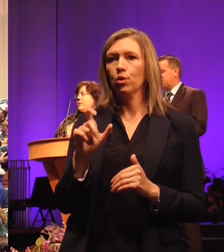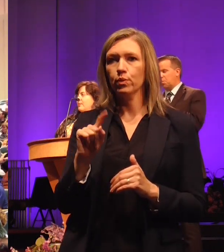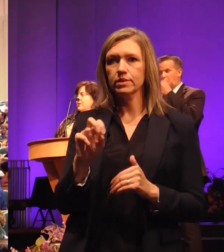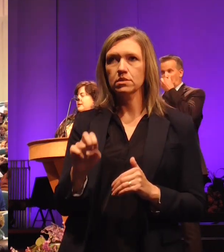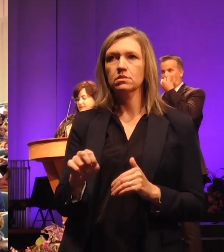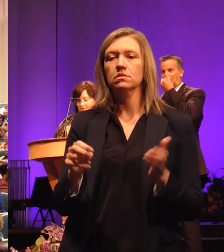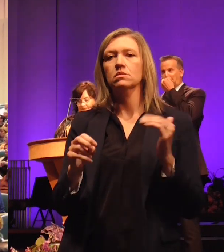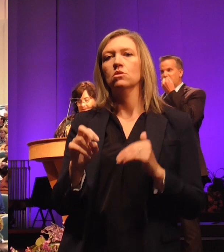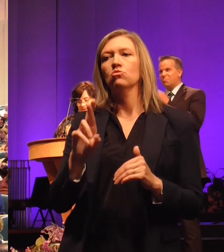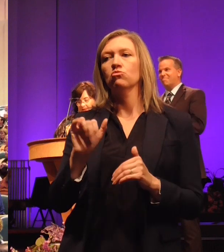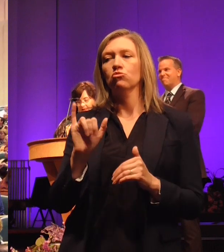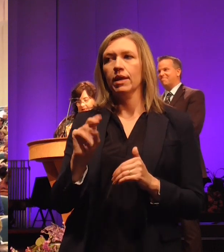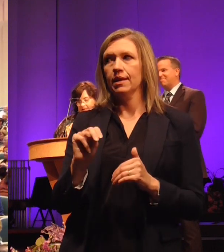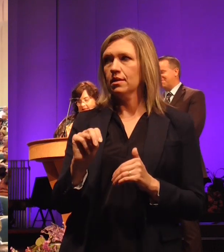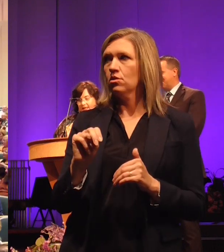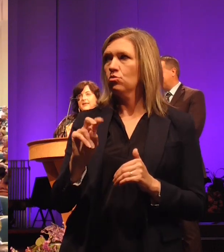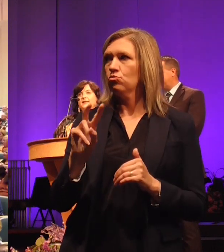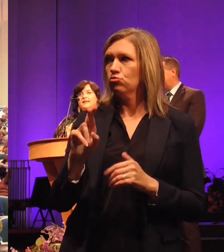Rain Robertson,